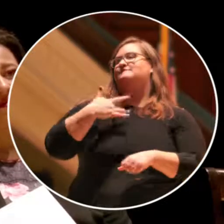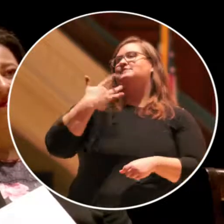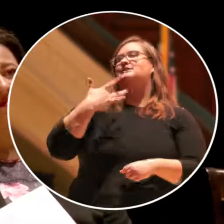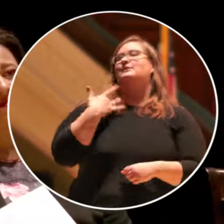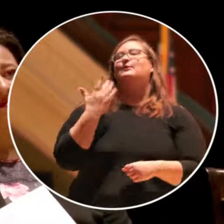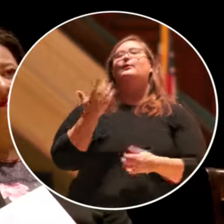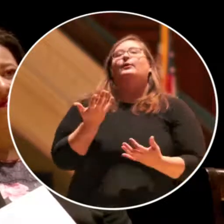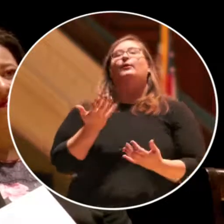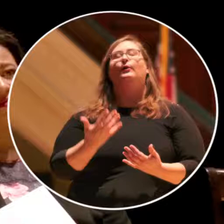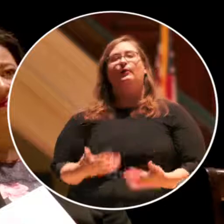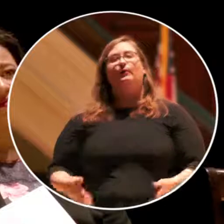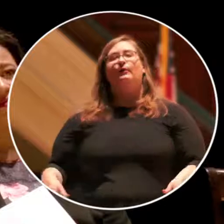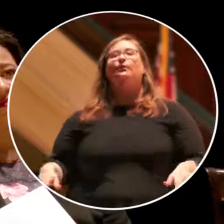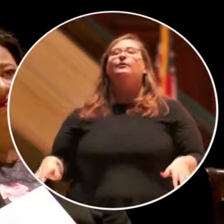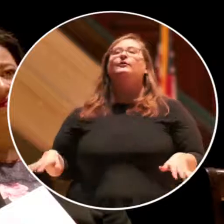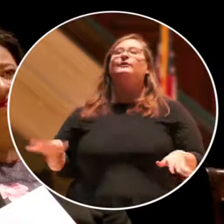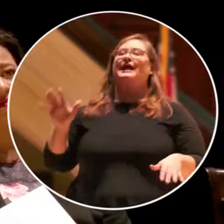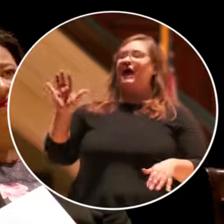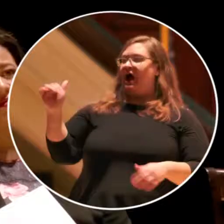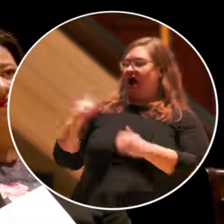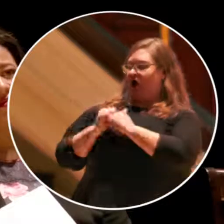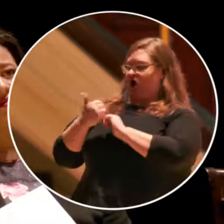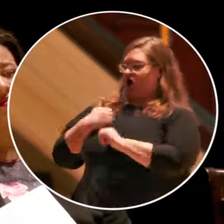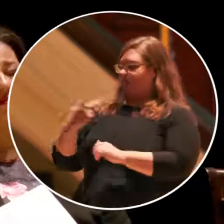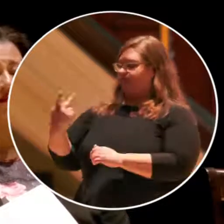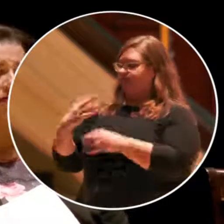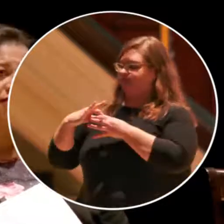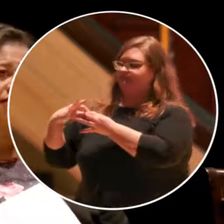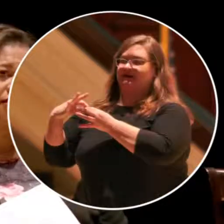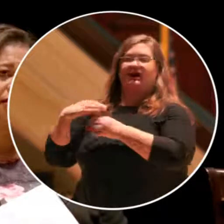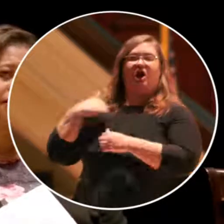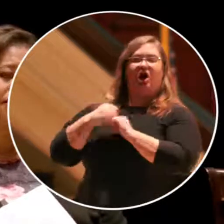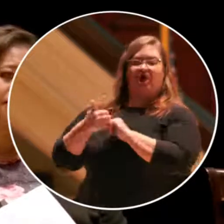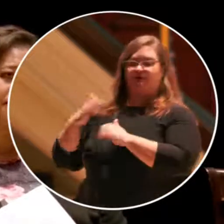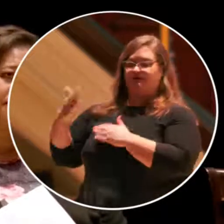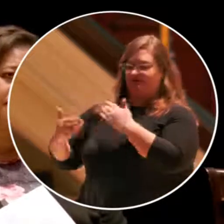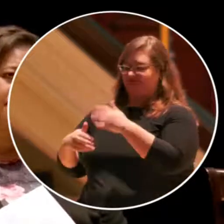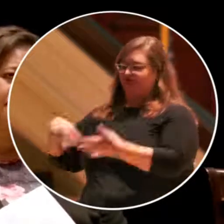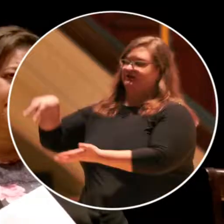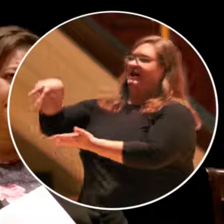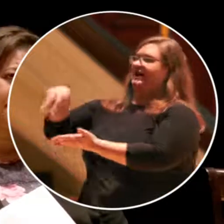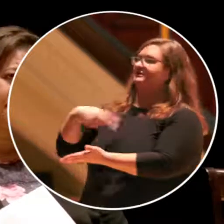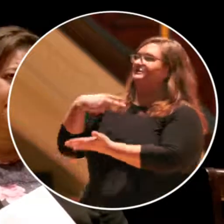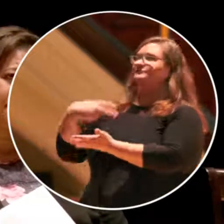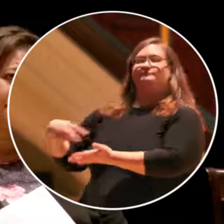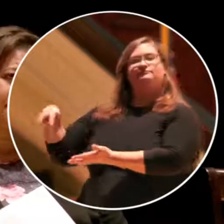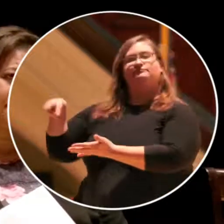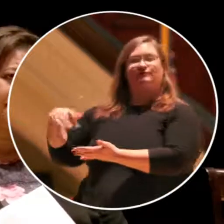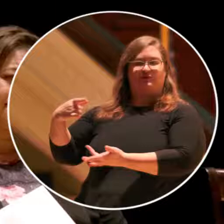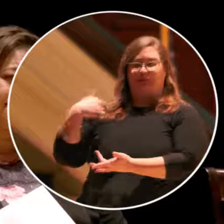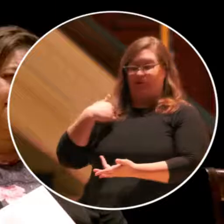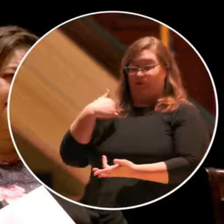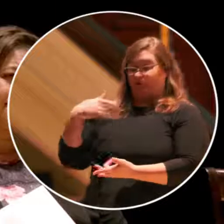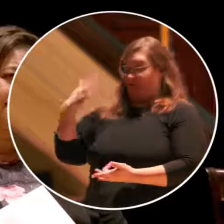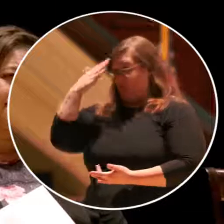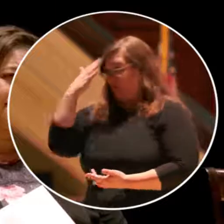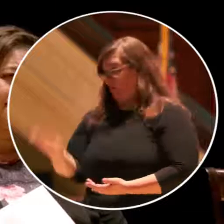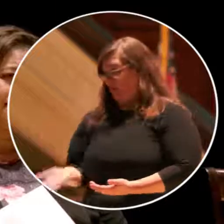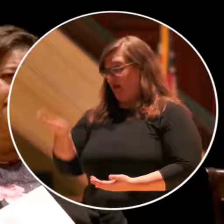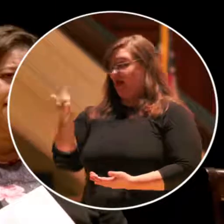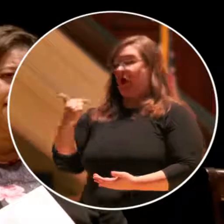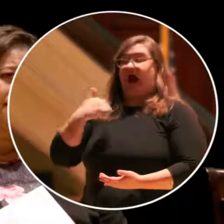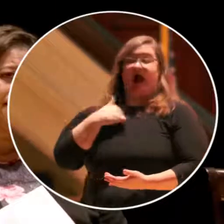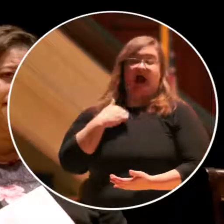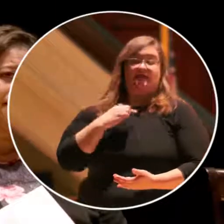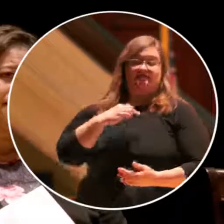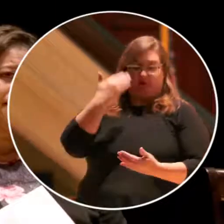and familiar. I know when they're going to pirouette or when to stand aside for their solo, because I know them. And with